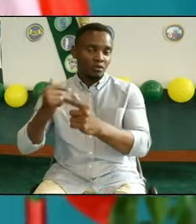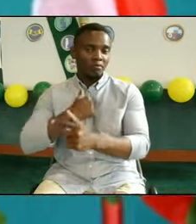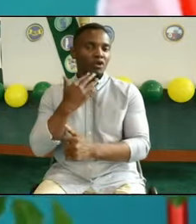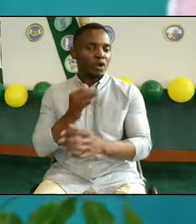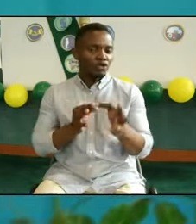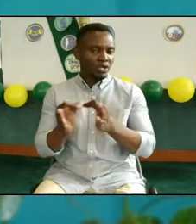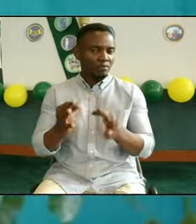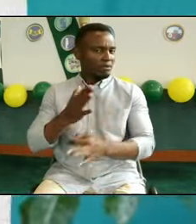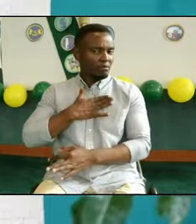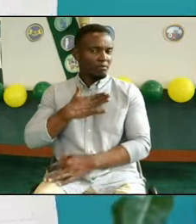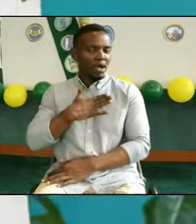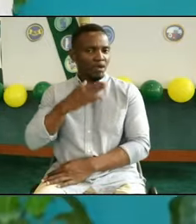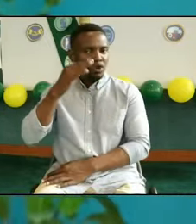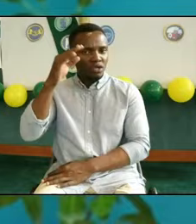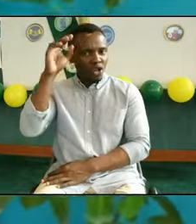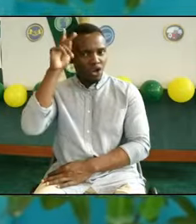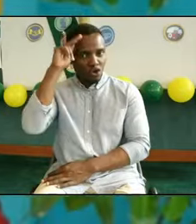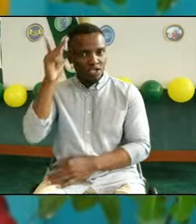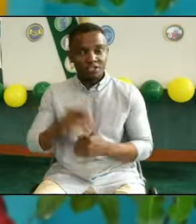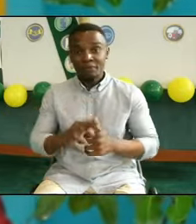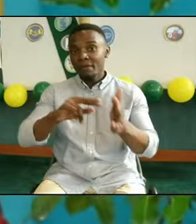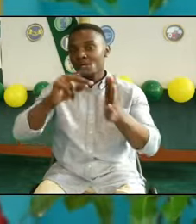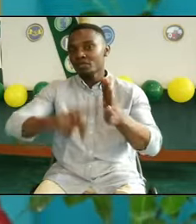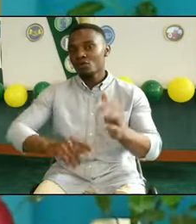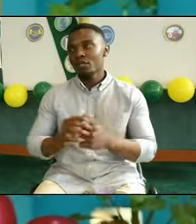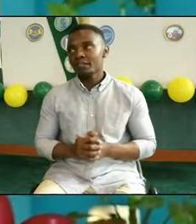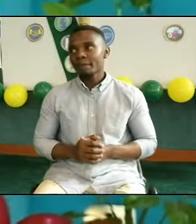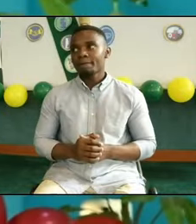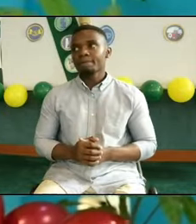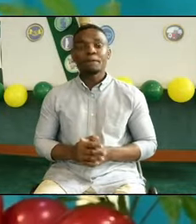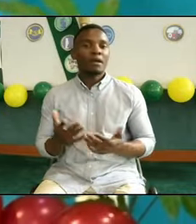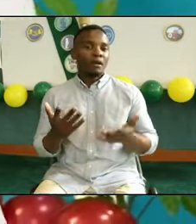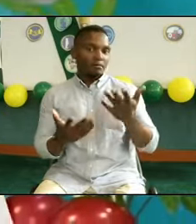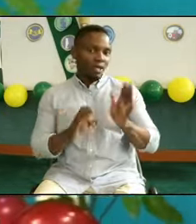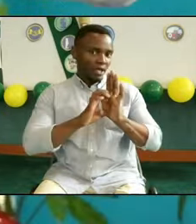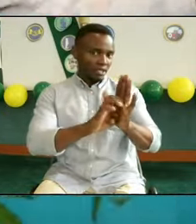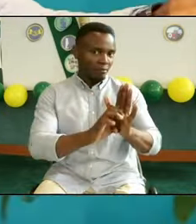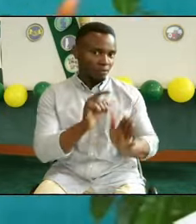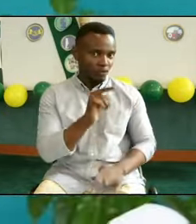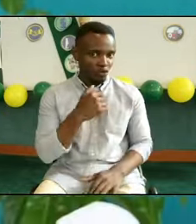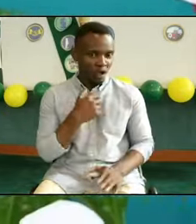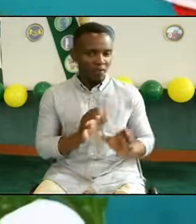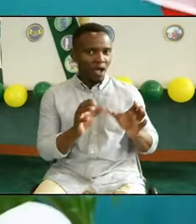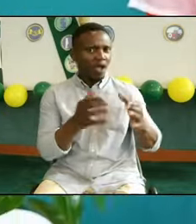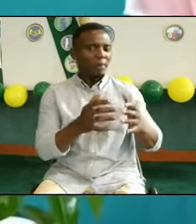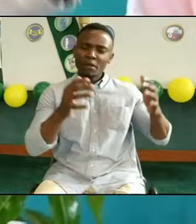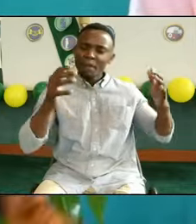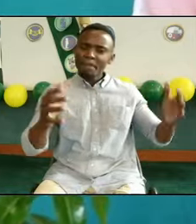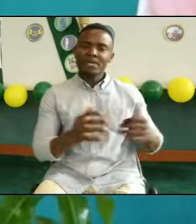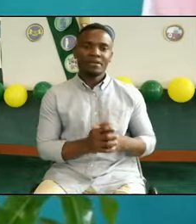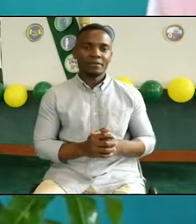it in my own language. It means that, let's say you have a company, a very big company, a very